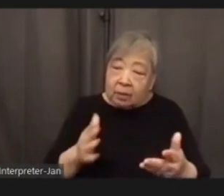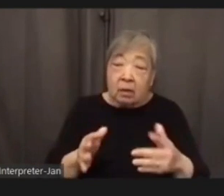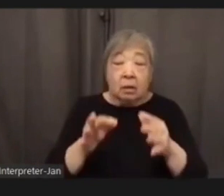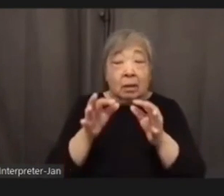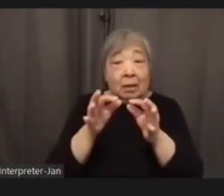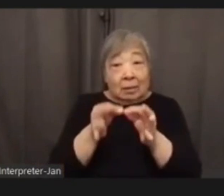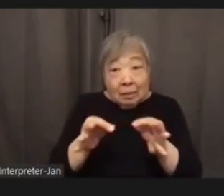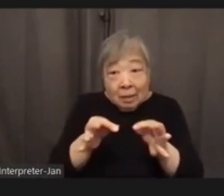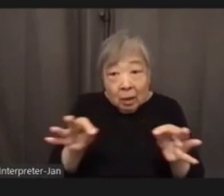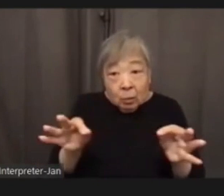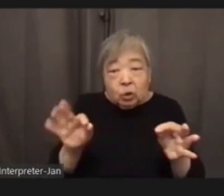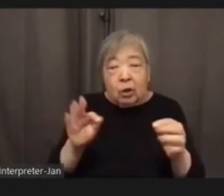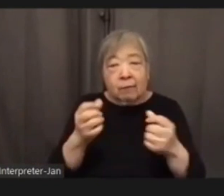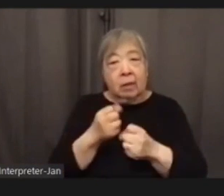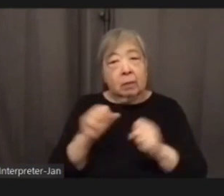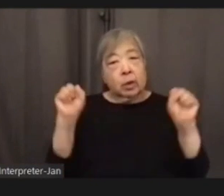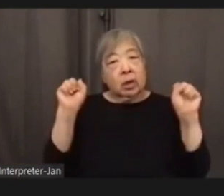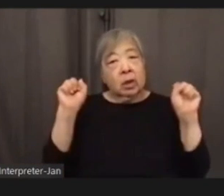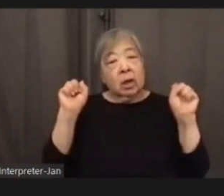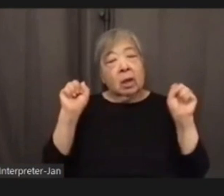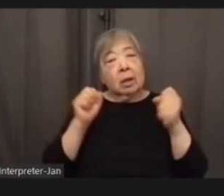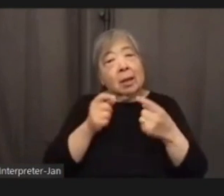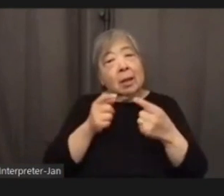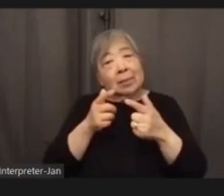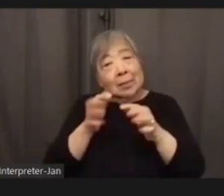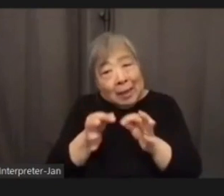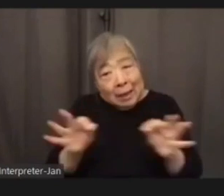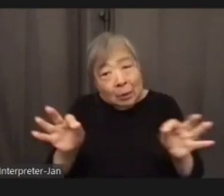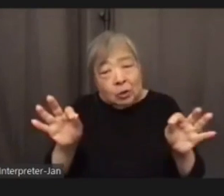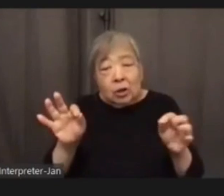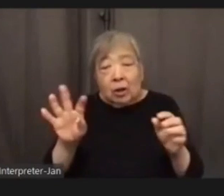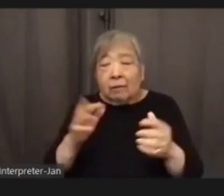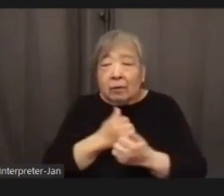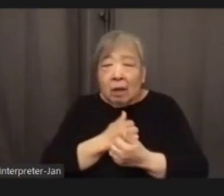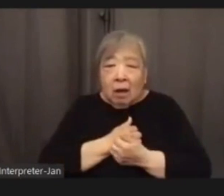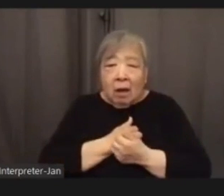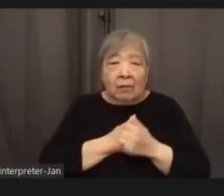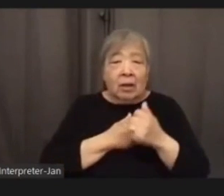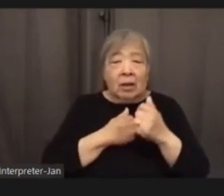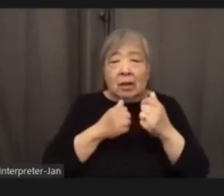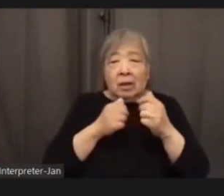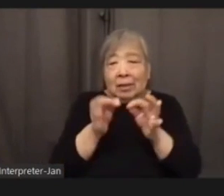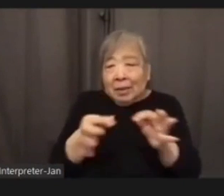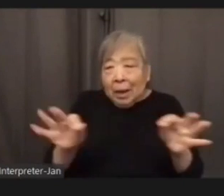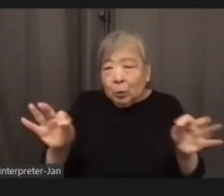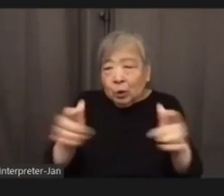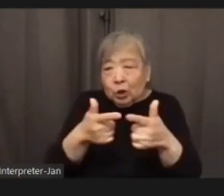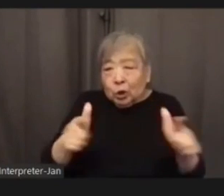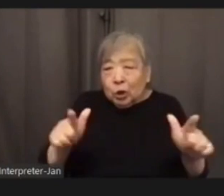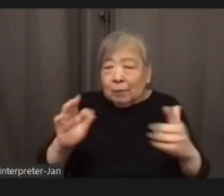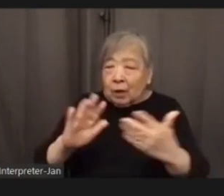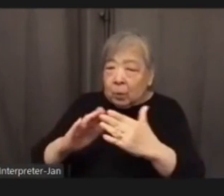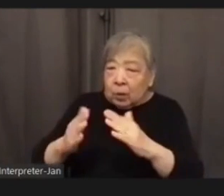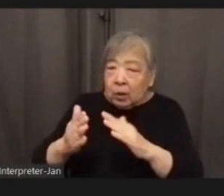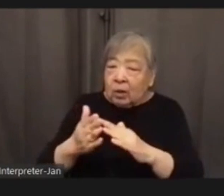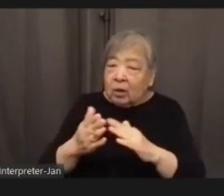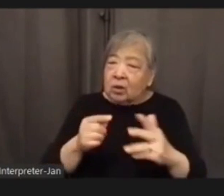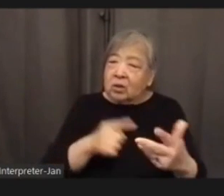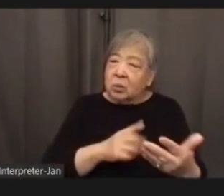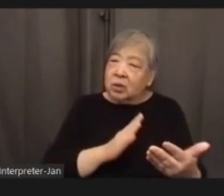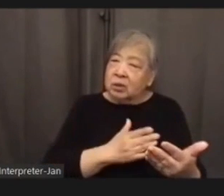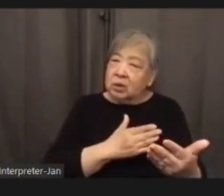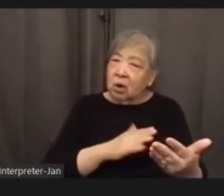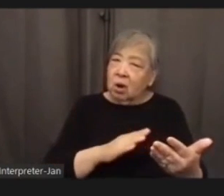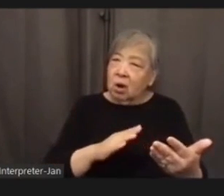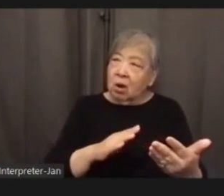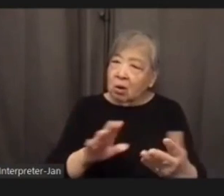The language of love, you know, the language of community. This is So this song sort of opened up this